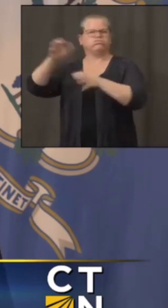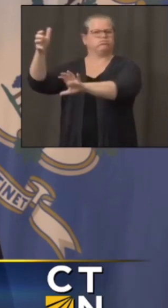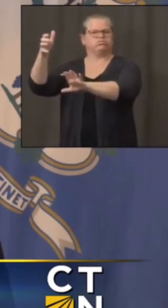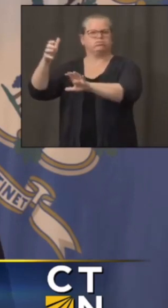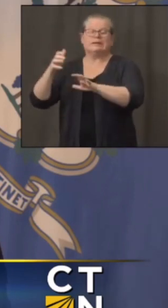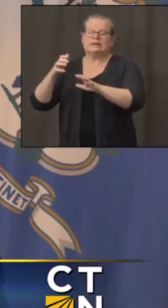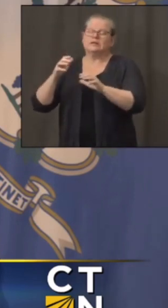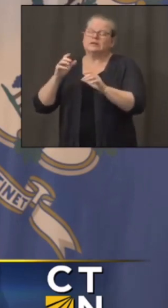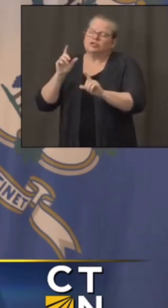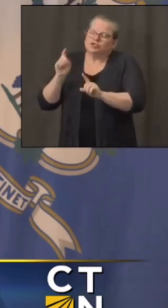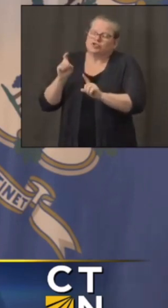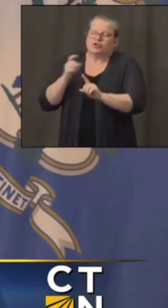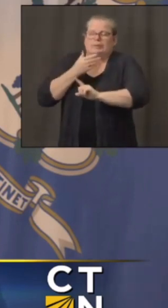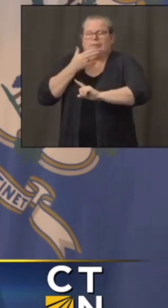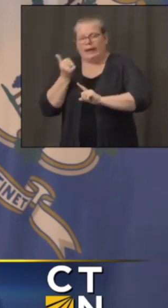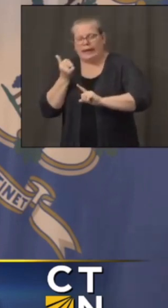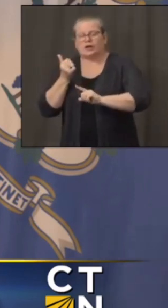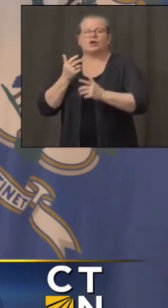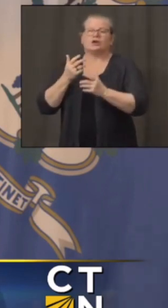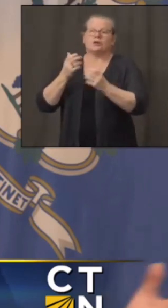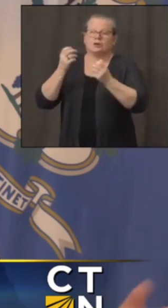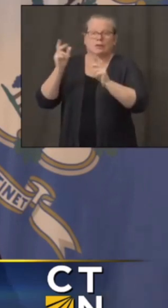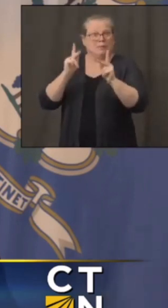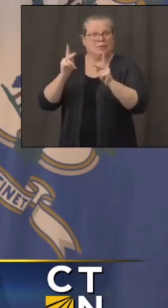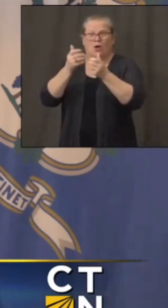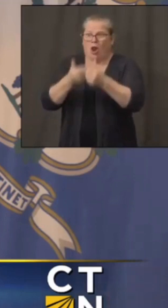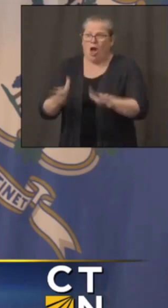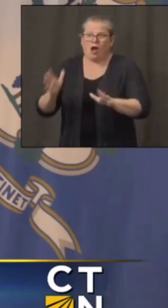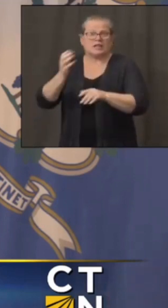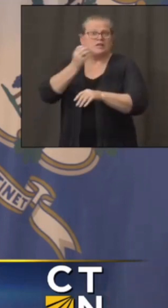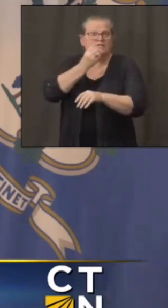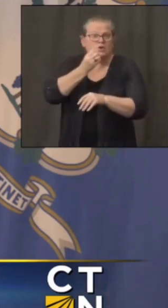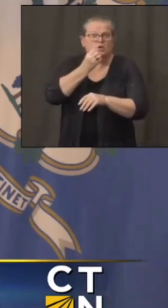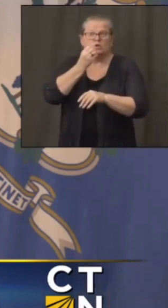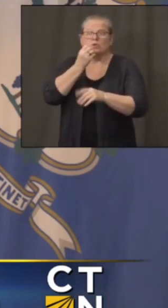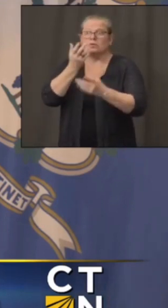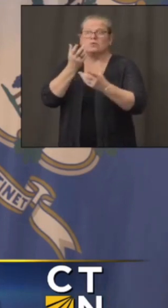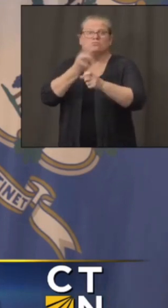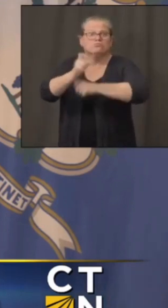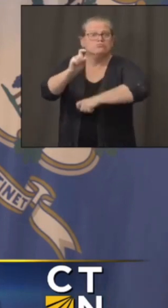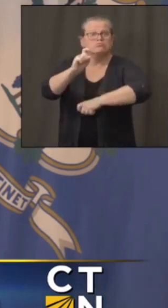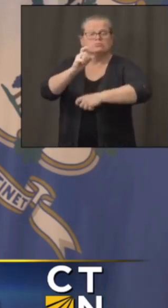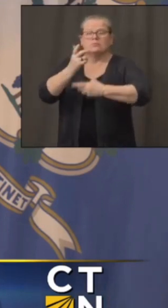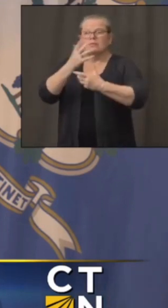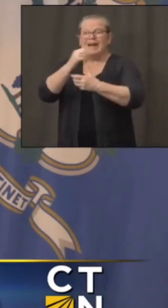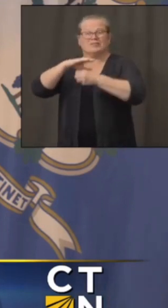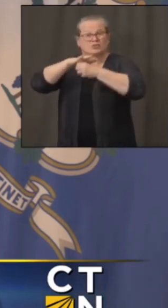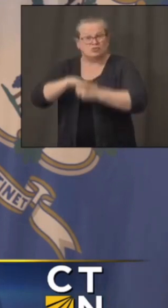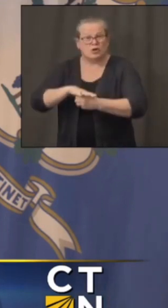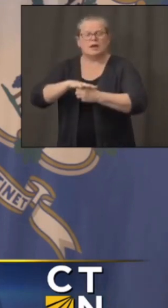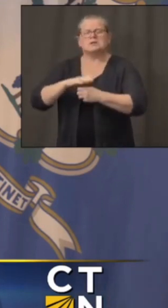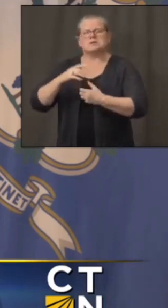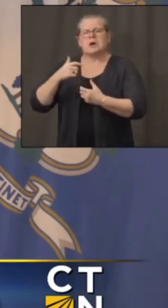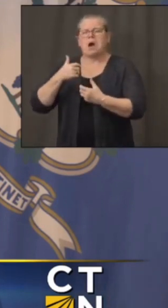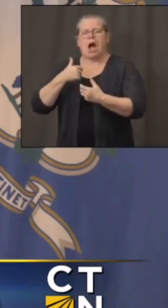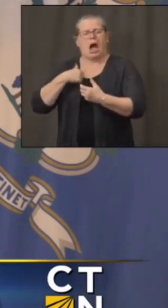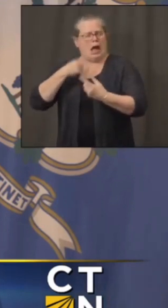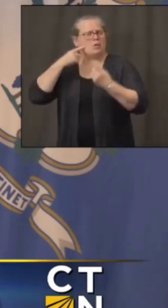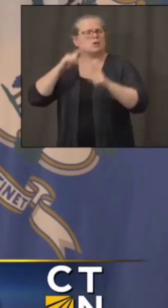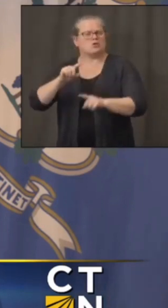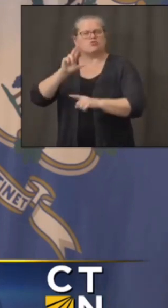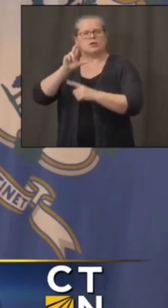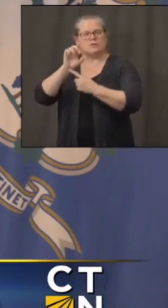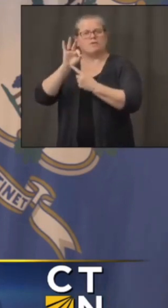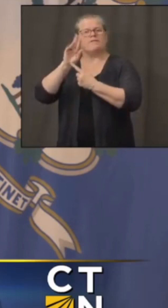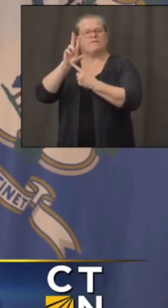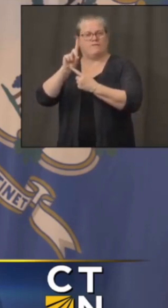of financial, in terms of food, and in terms of stress. So I would definitely lead with a refund. I think that'd be the right